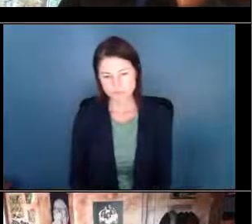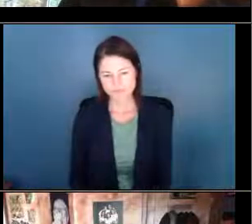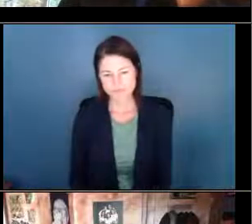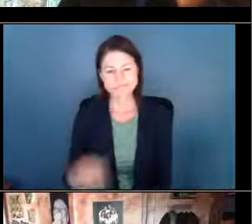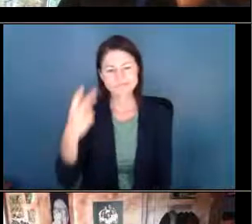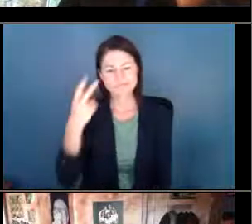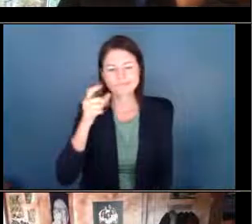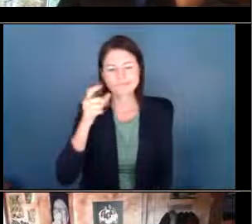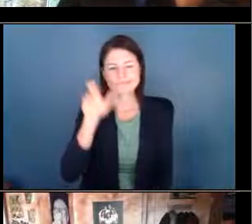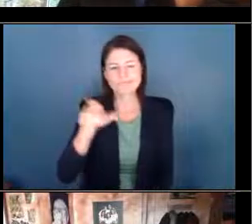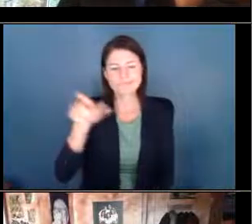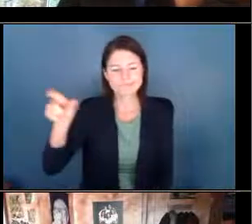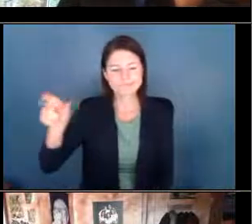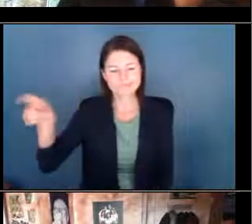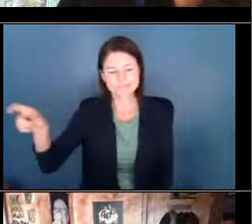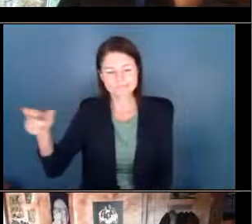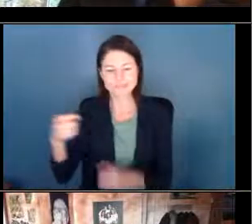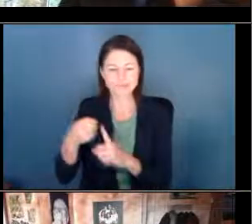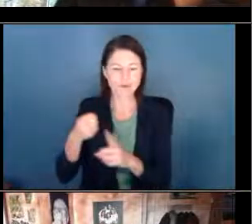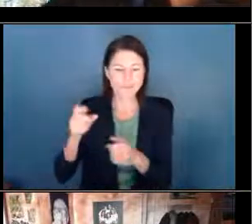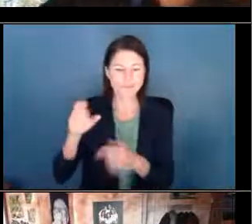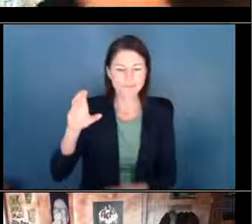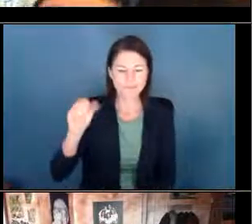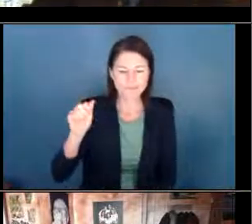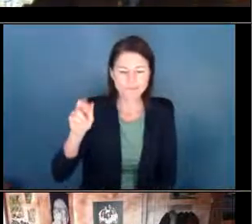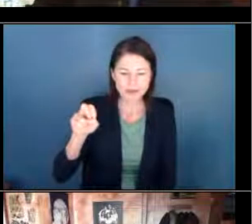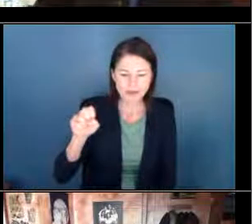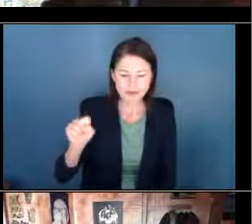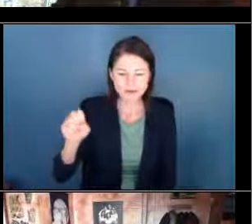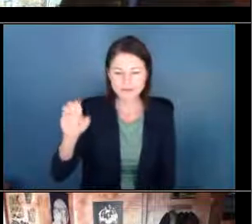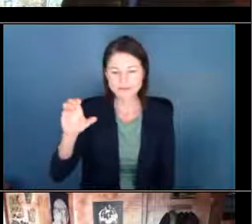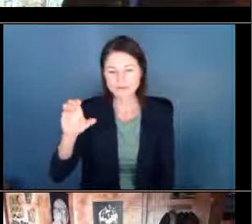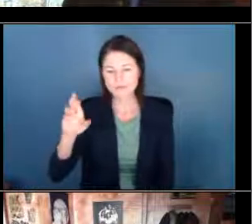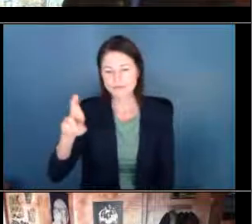ARPA, and then of course last year was the first year for Bill.